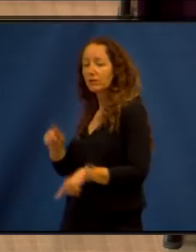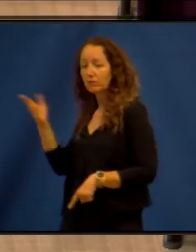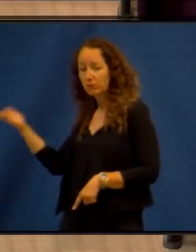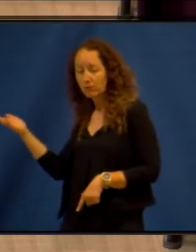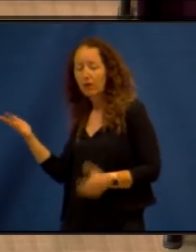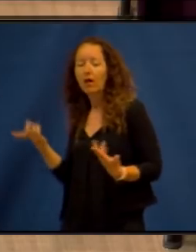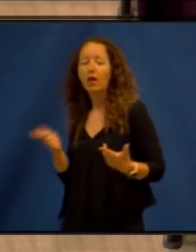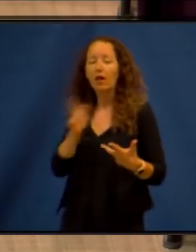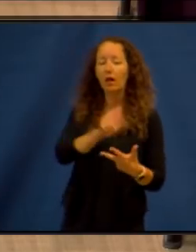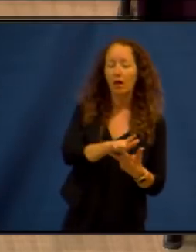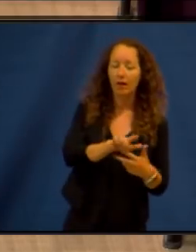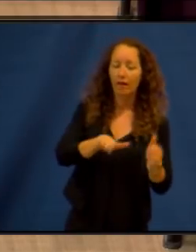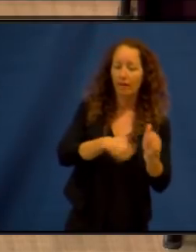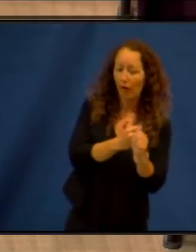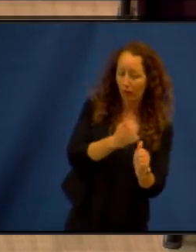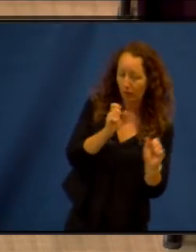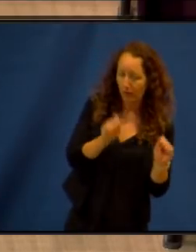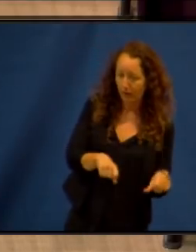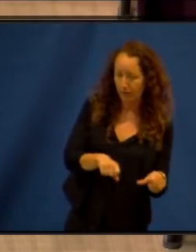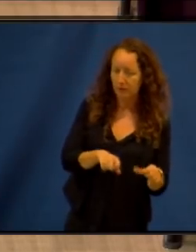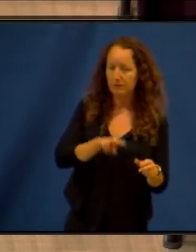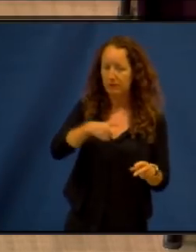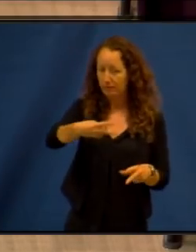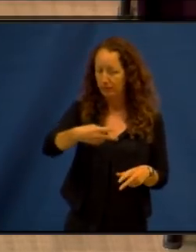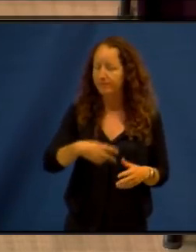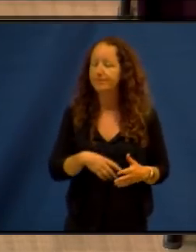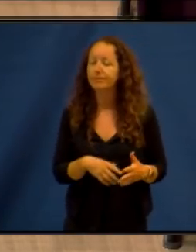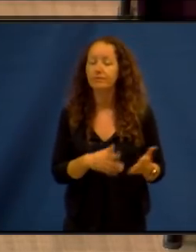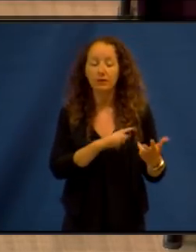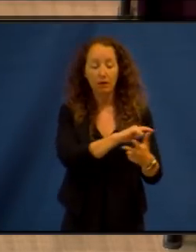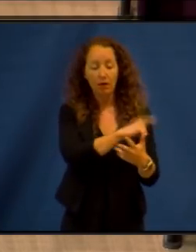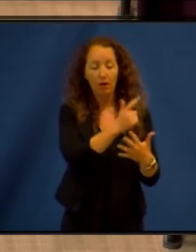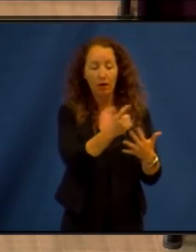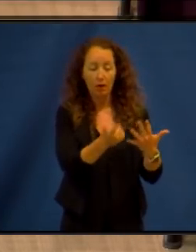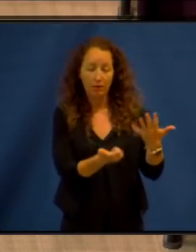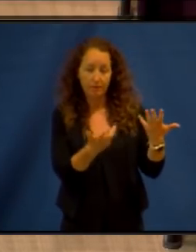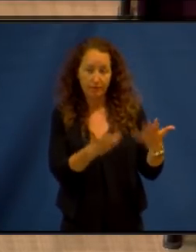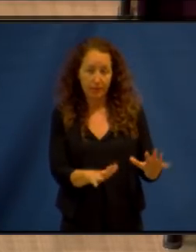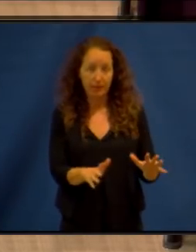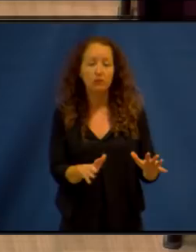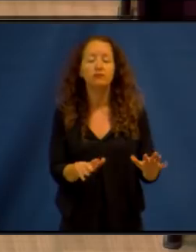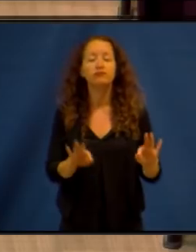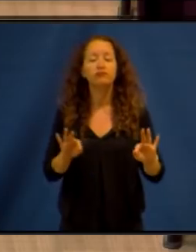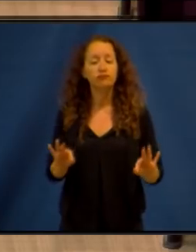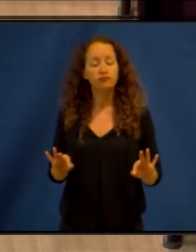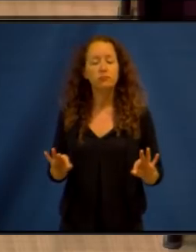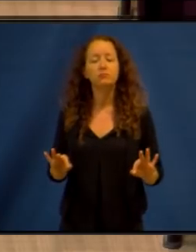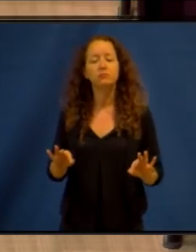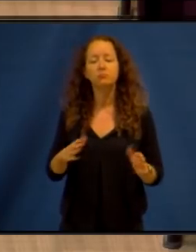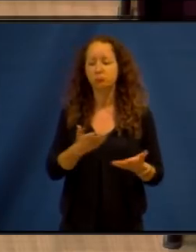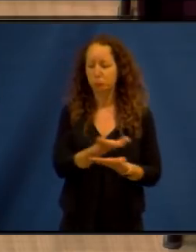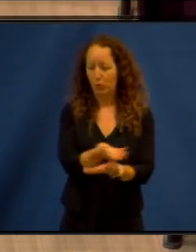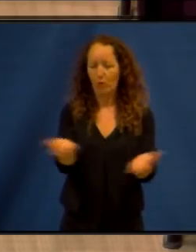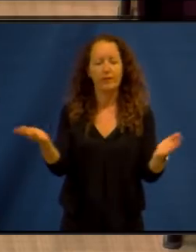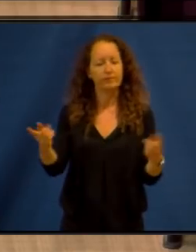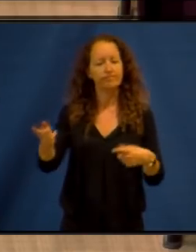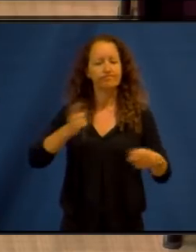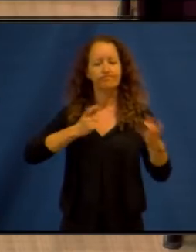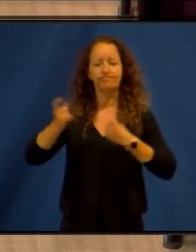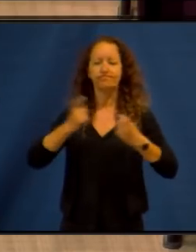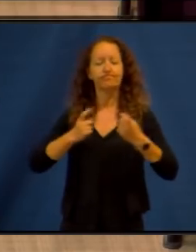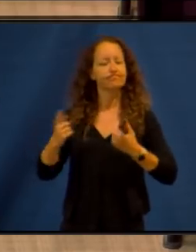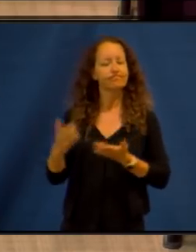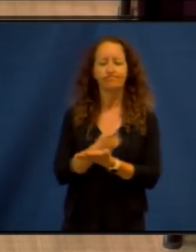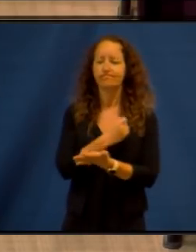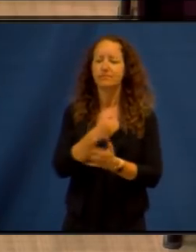and reporters can then simply pipe in and say a question, and I'll call on you, and you can go ahead. So you